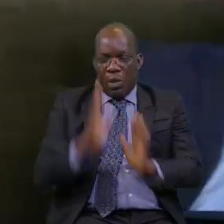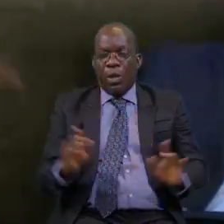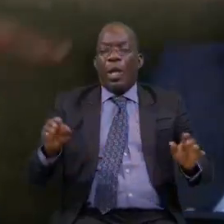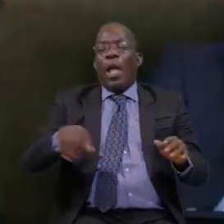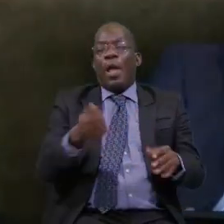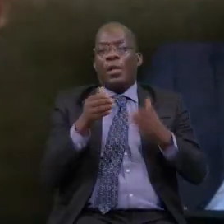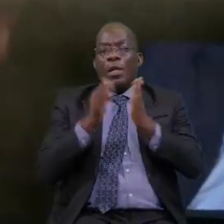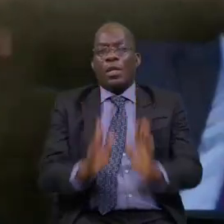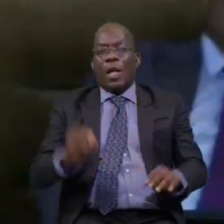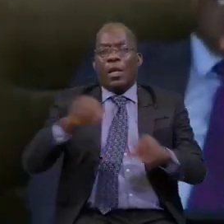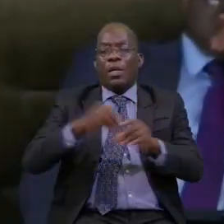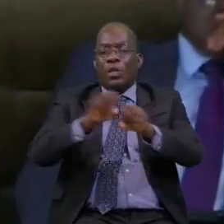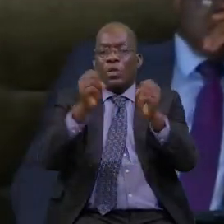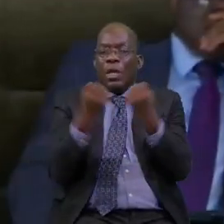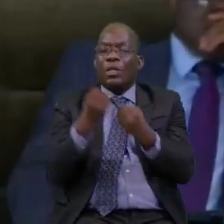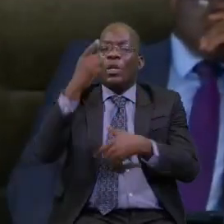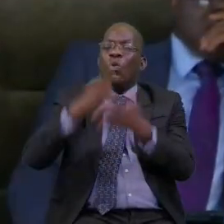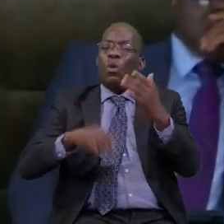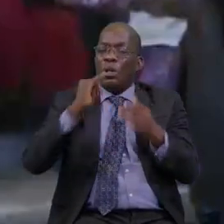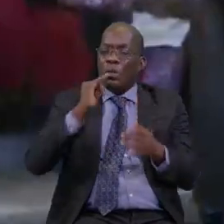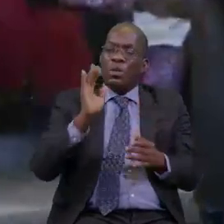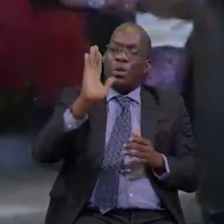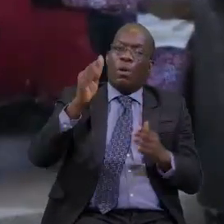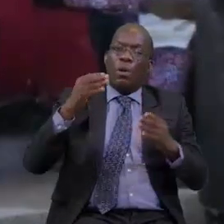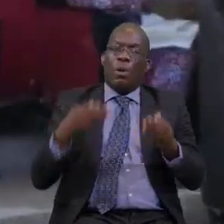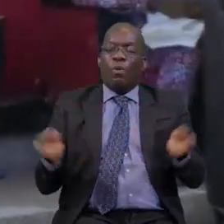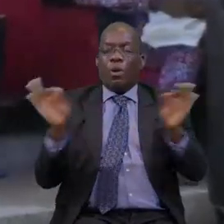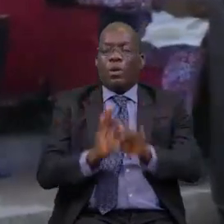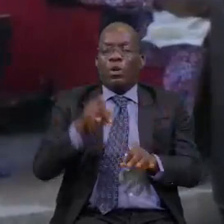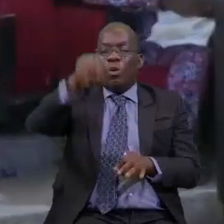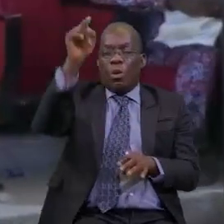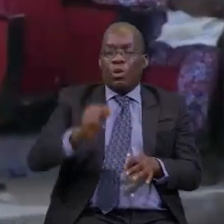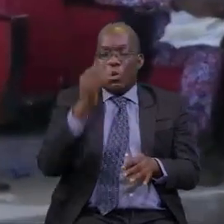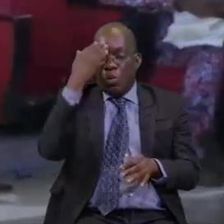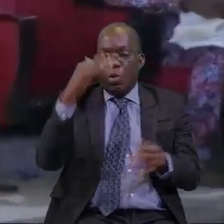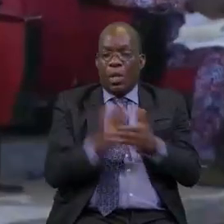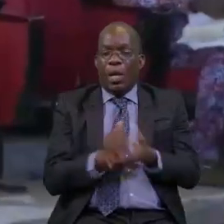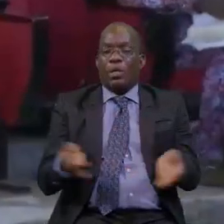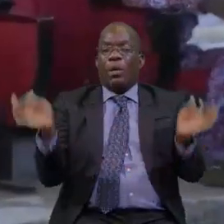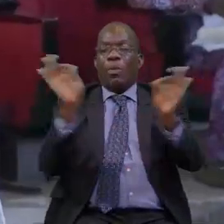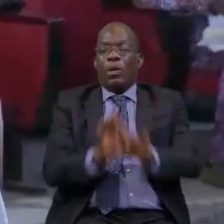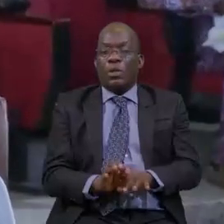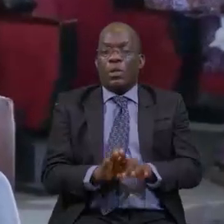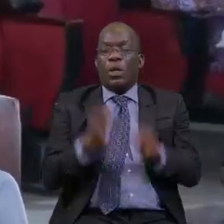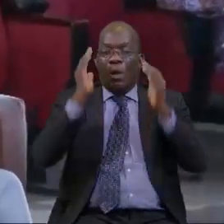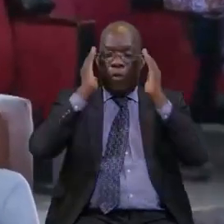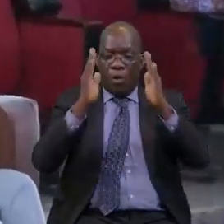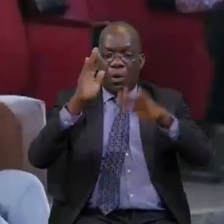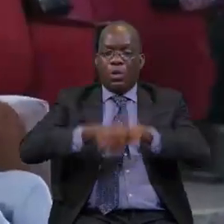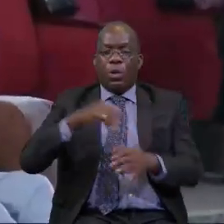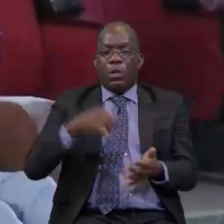society, what's your priority? You must single out that priority and focus on it, because we have this